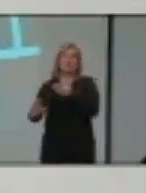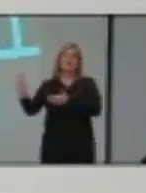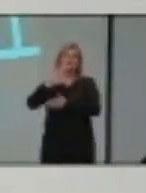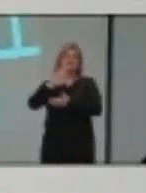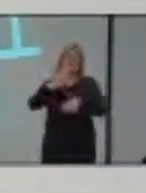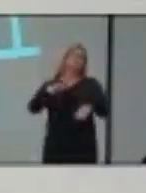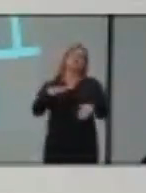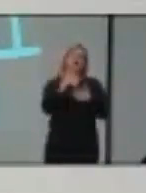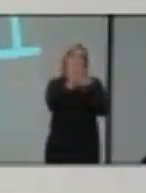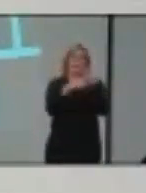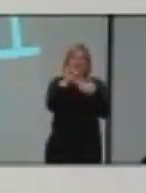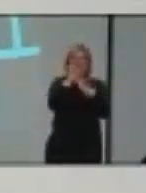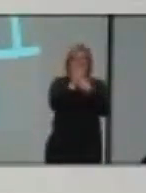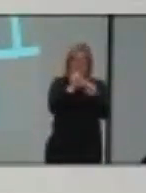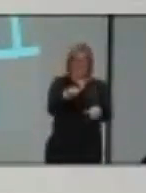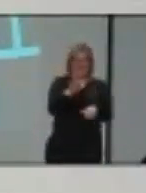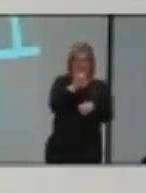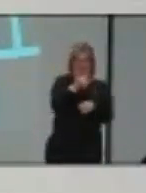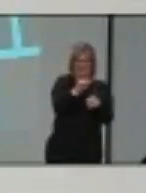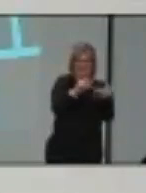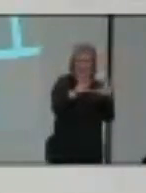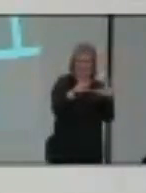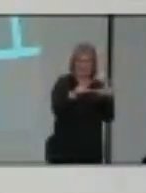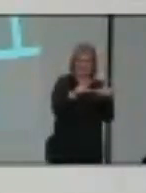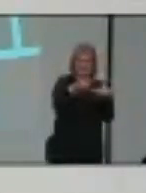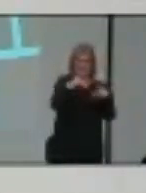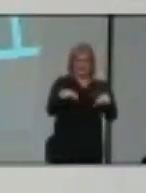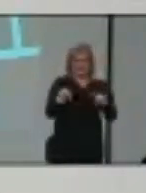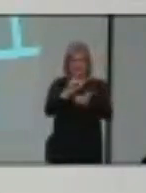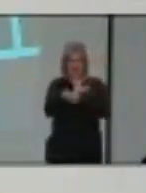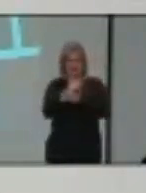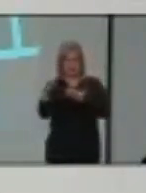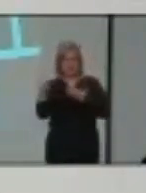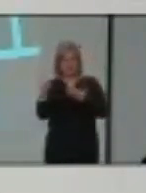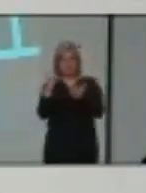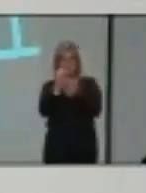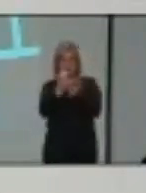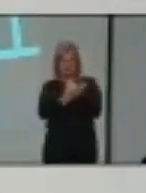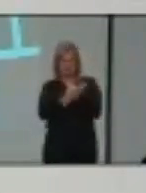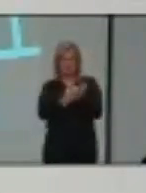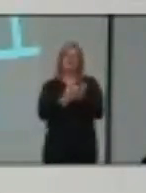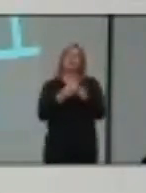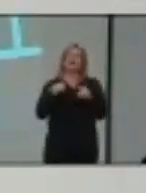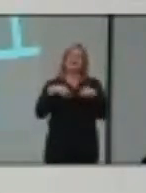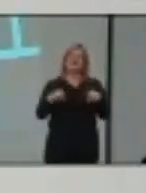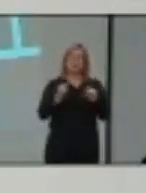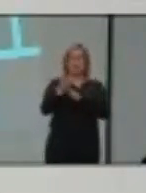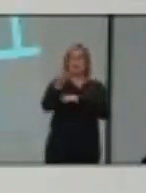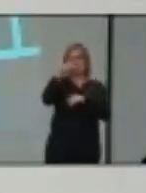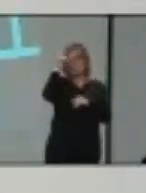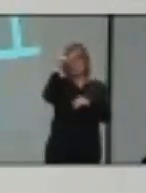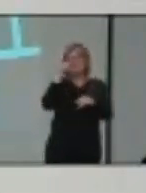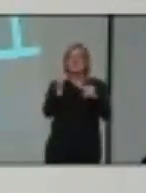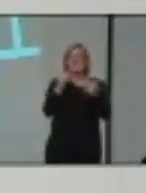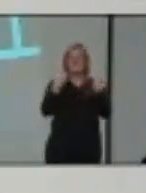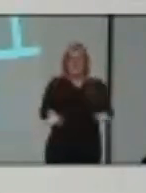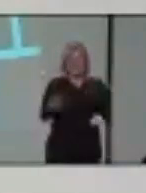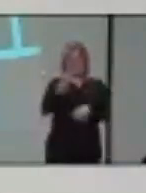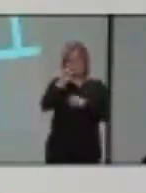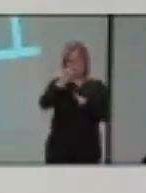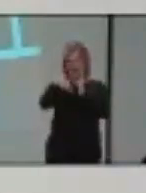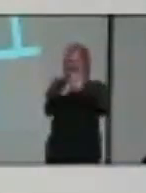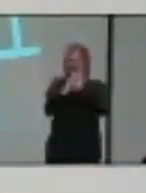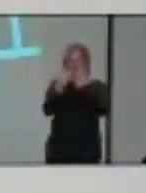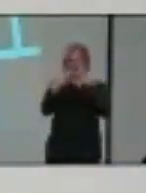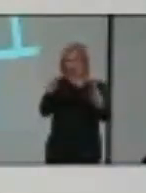And part of getting your EMT license is you take this 8-week course. I took it over the summer. And you have to do 40 hours